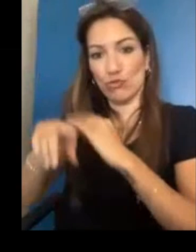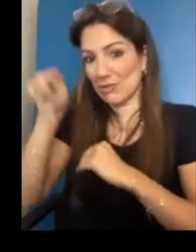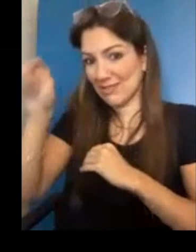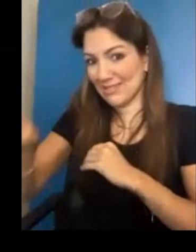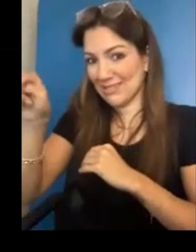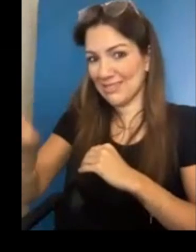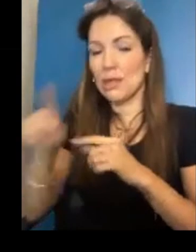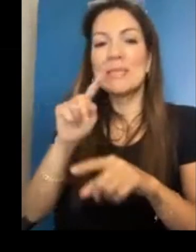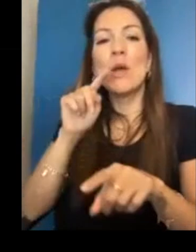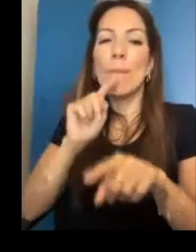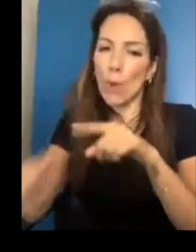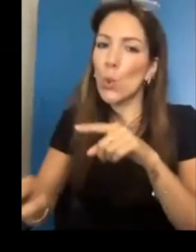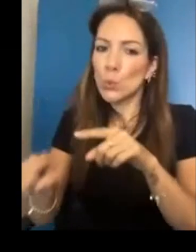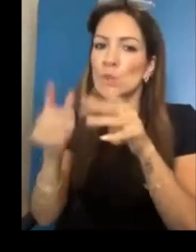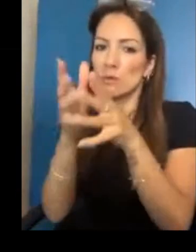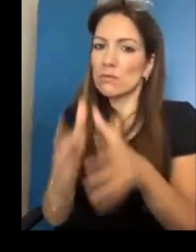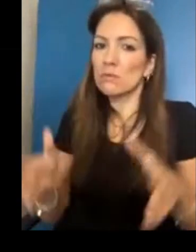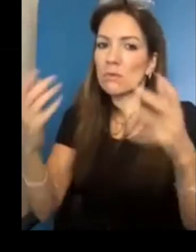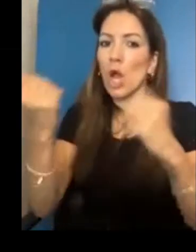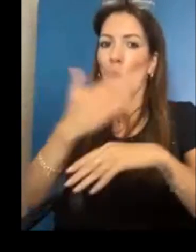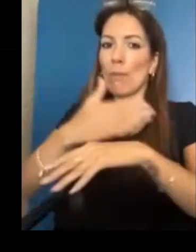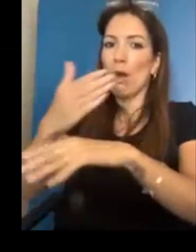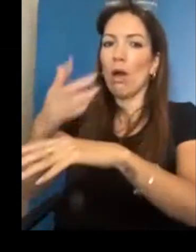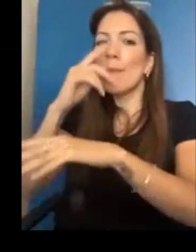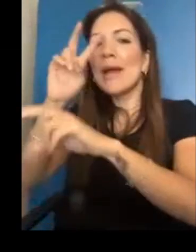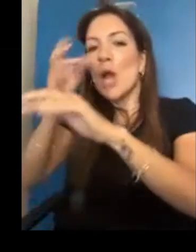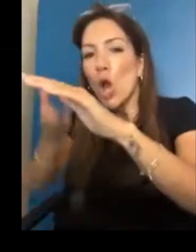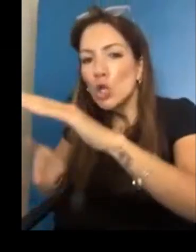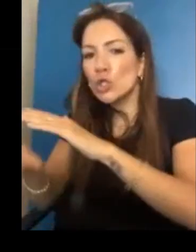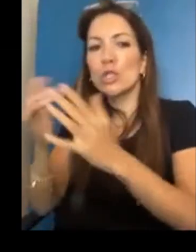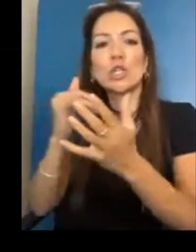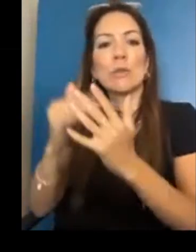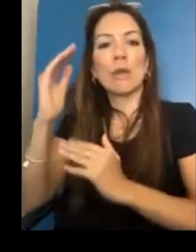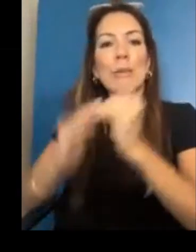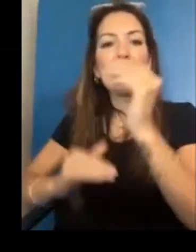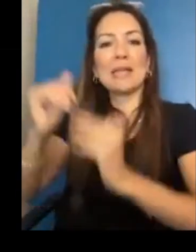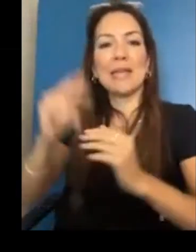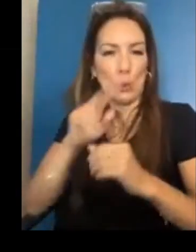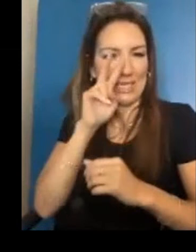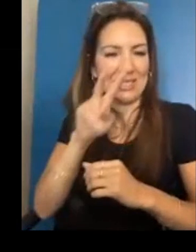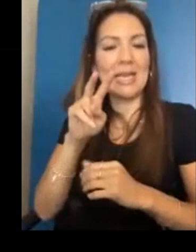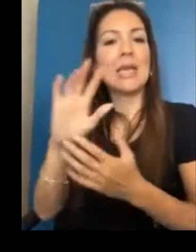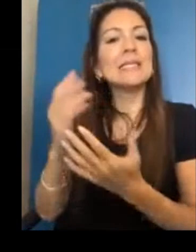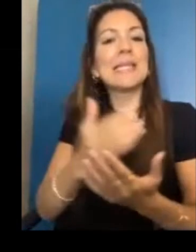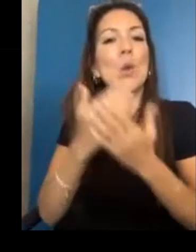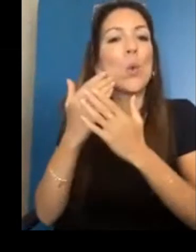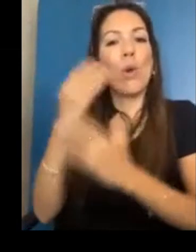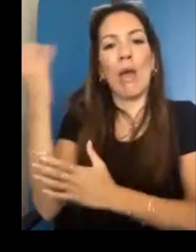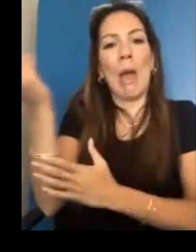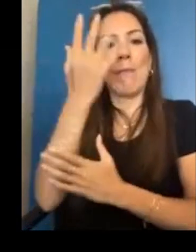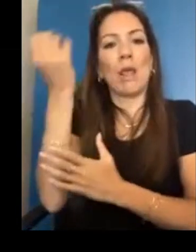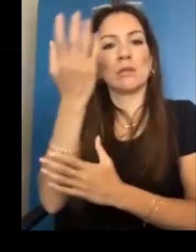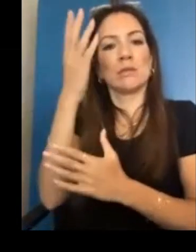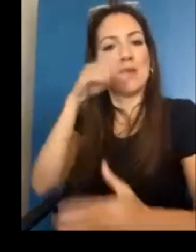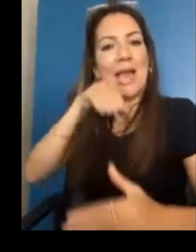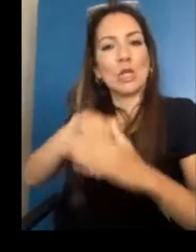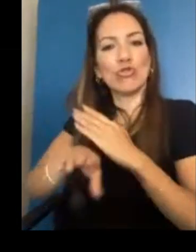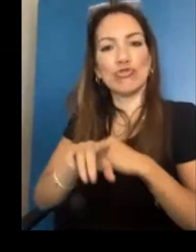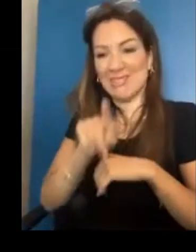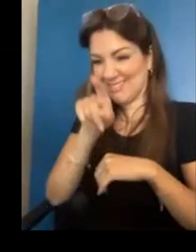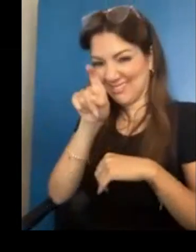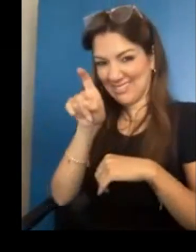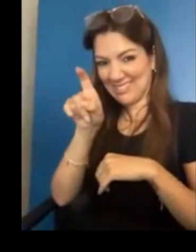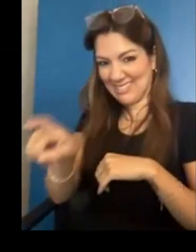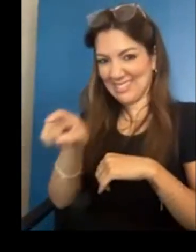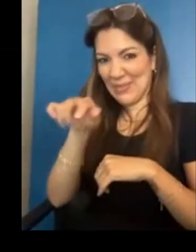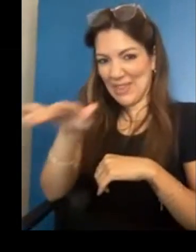trust car parking will be underneath the Shaftesbury building, and you can see the secure ambulance entrance there as well. I won't